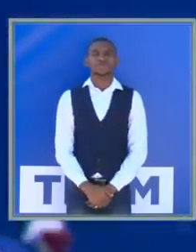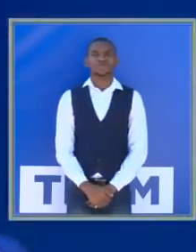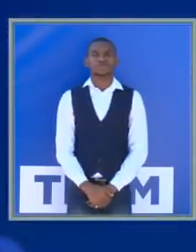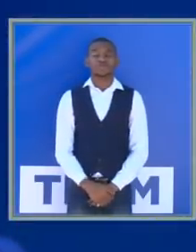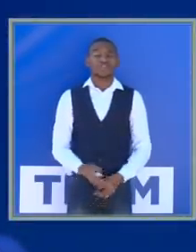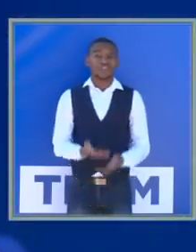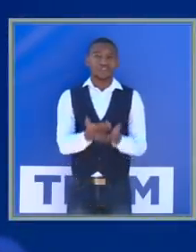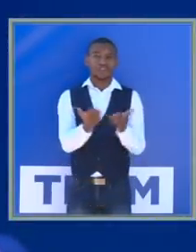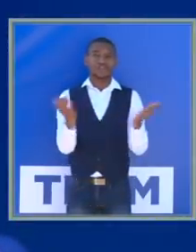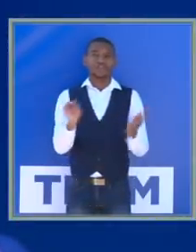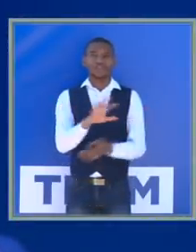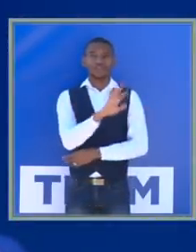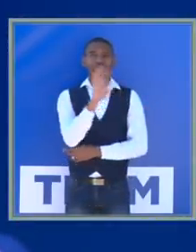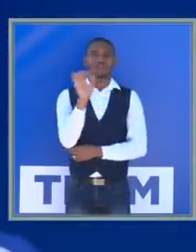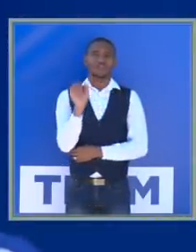Fellow South Africans,